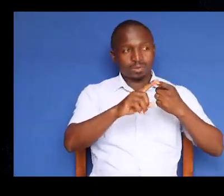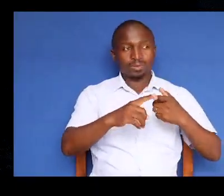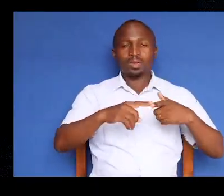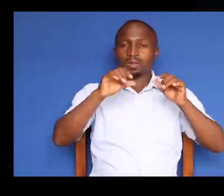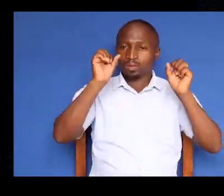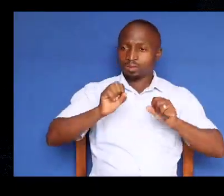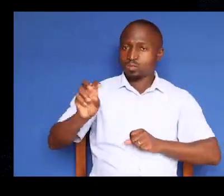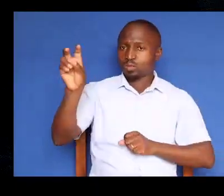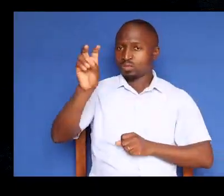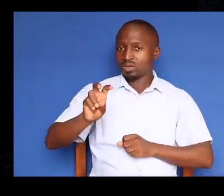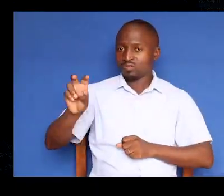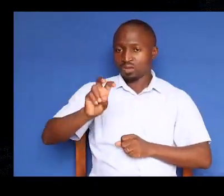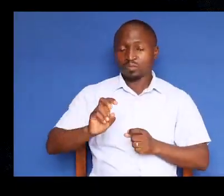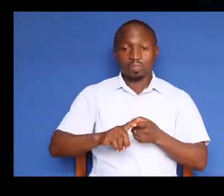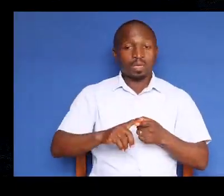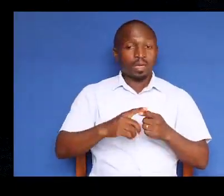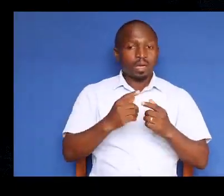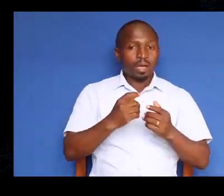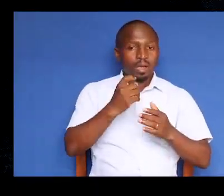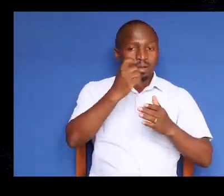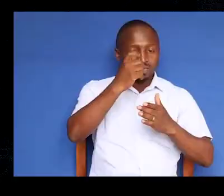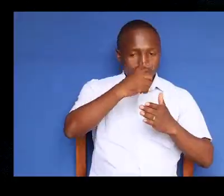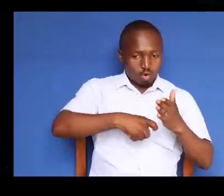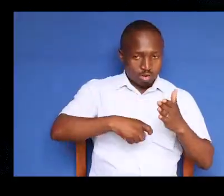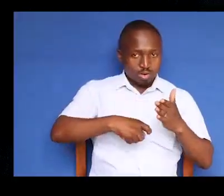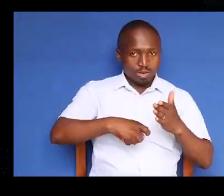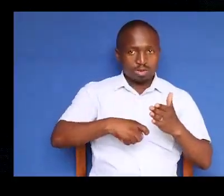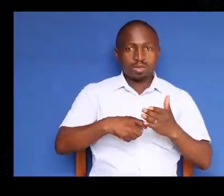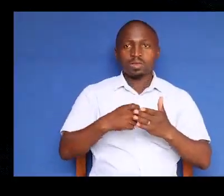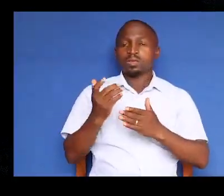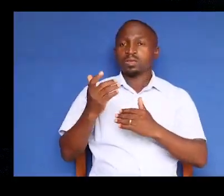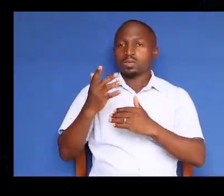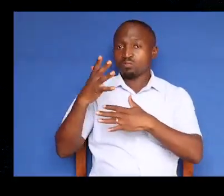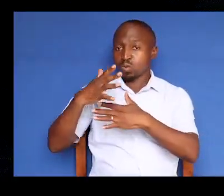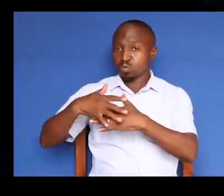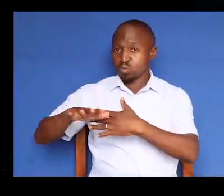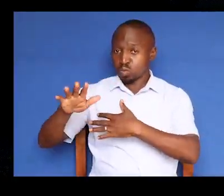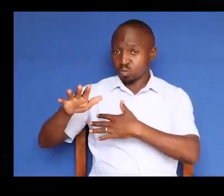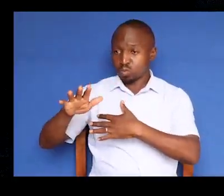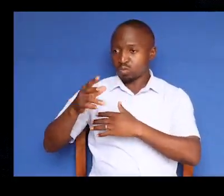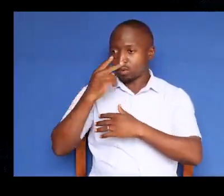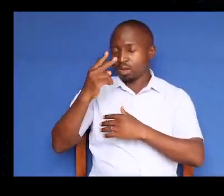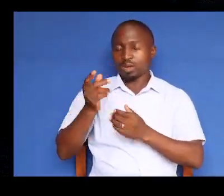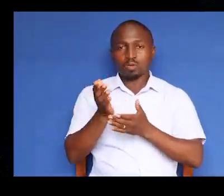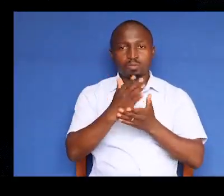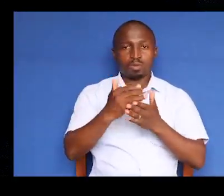have to find the output tax. Output tax, we check on